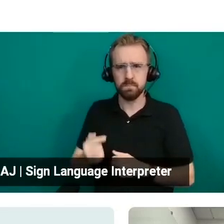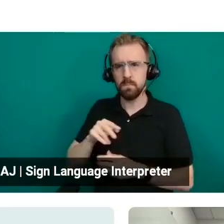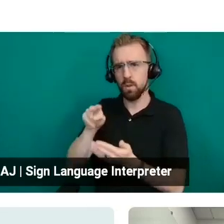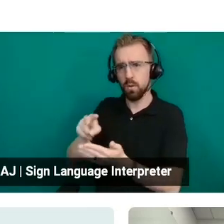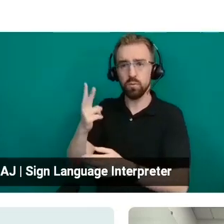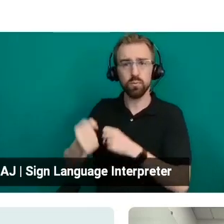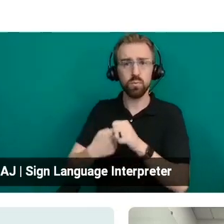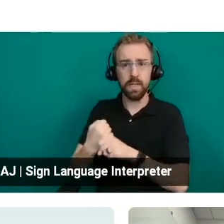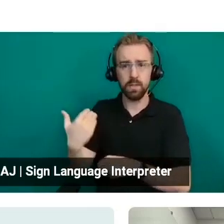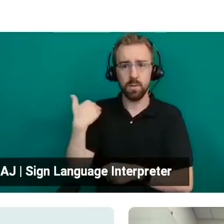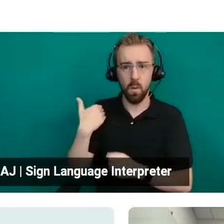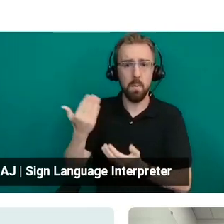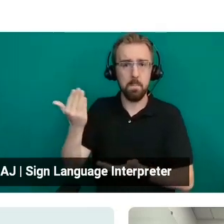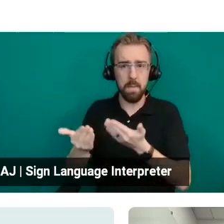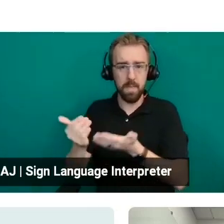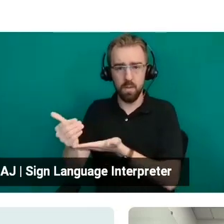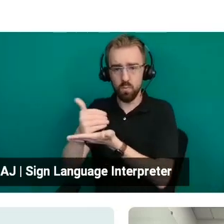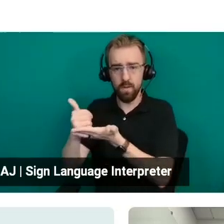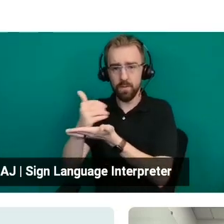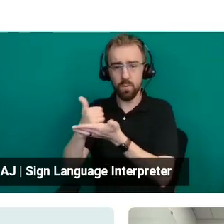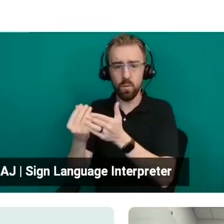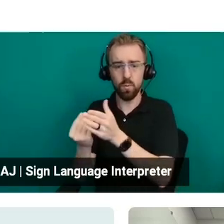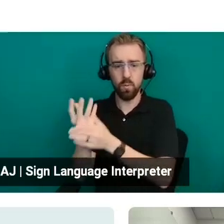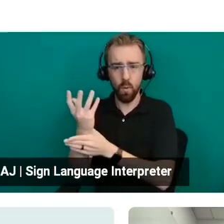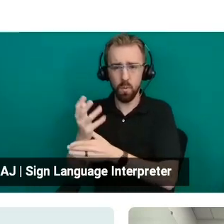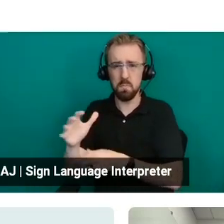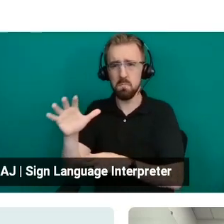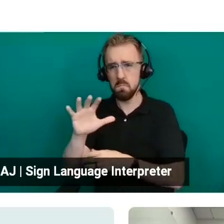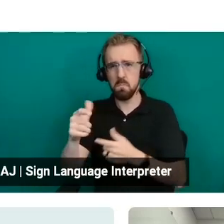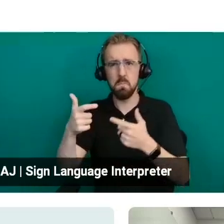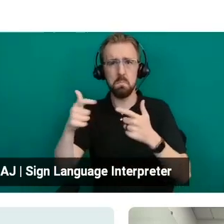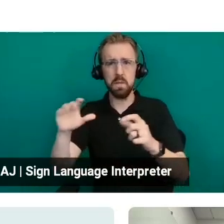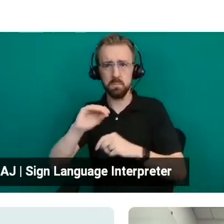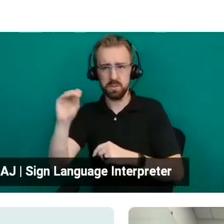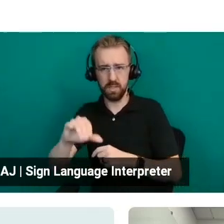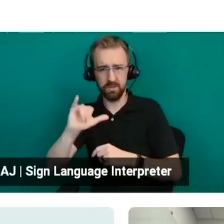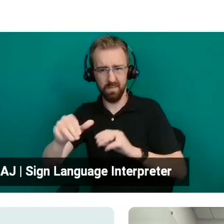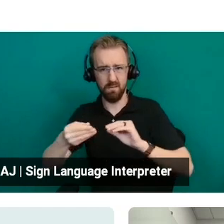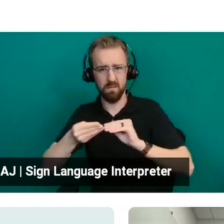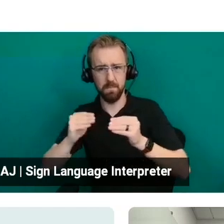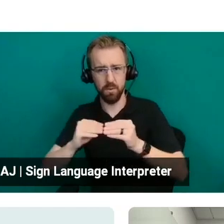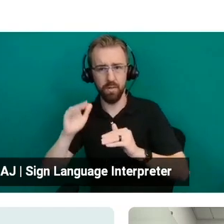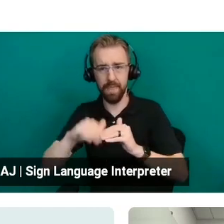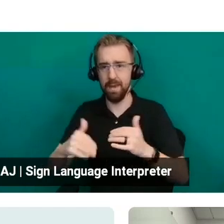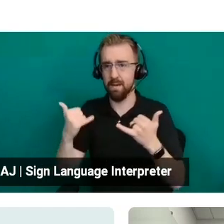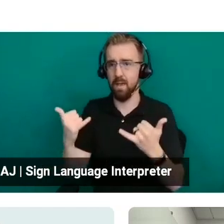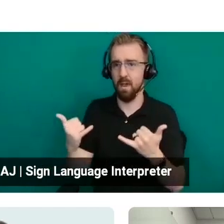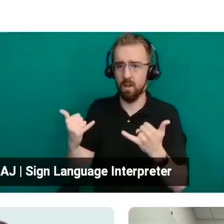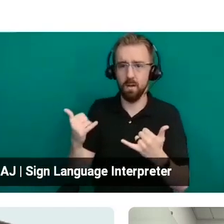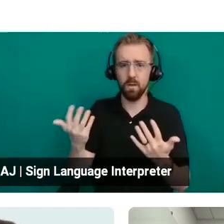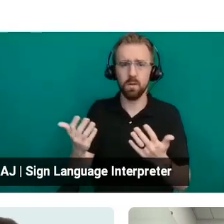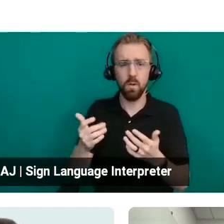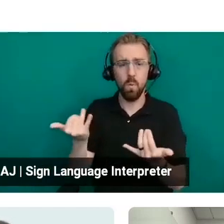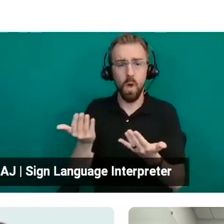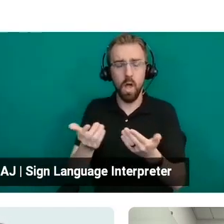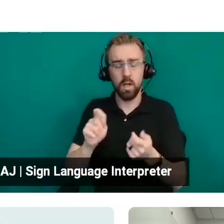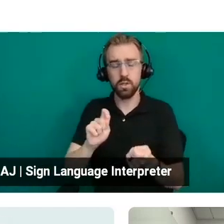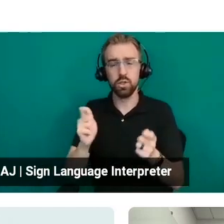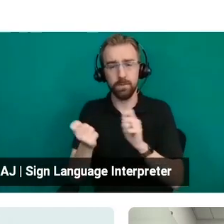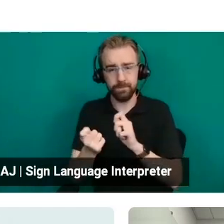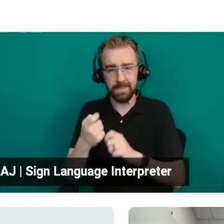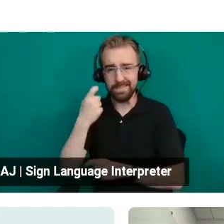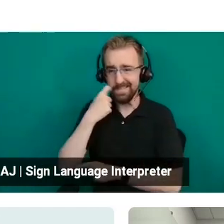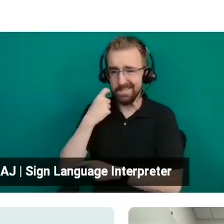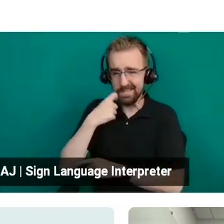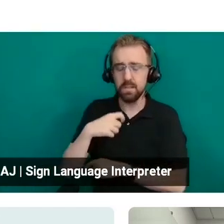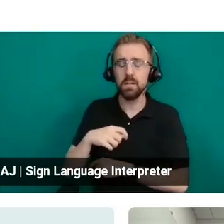years ago, it may have been that revenue growth made up a bigger percentage of that number than it does now. And so what's shifted recently